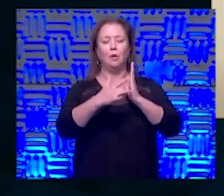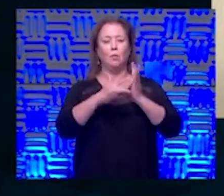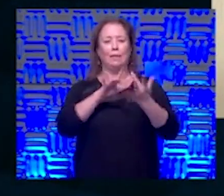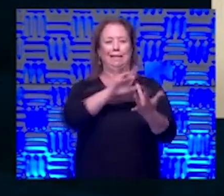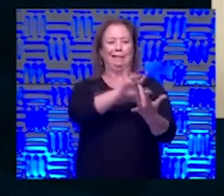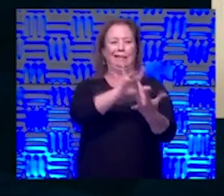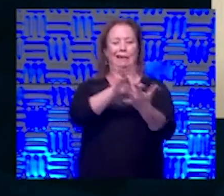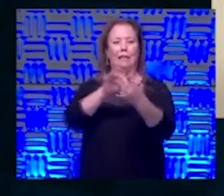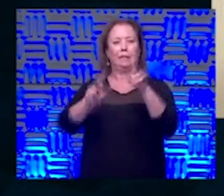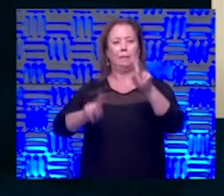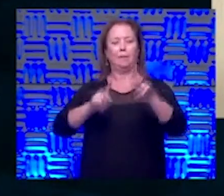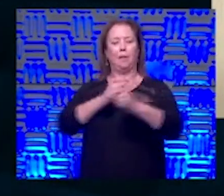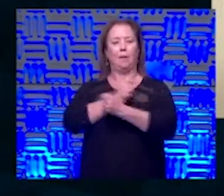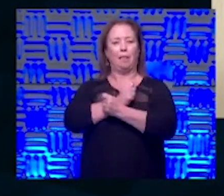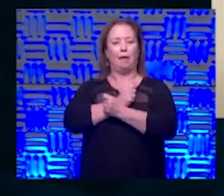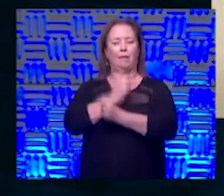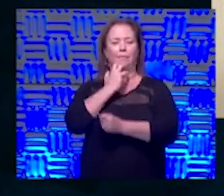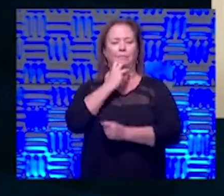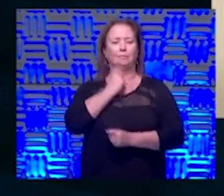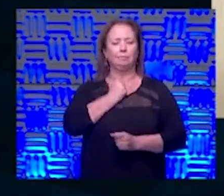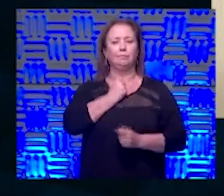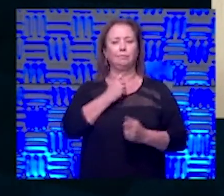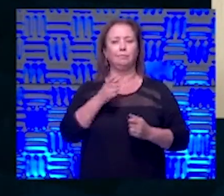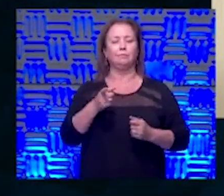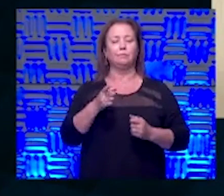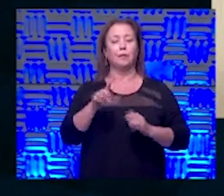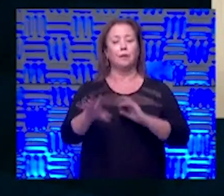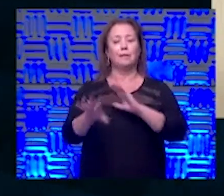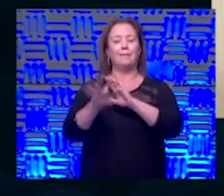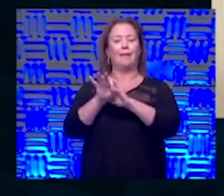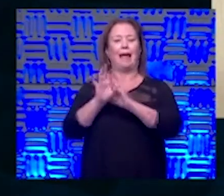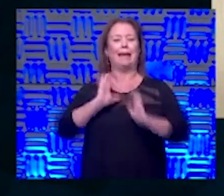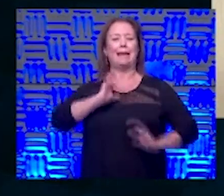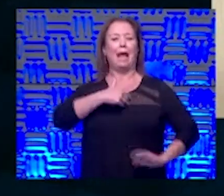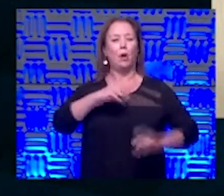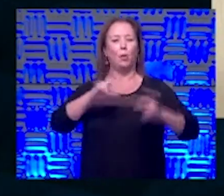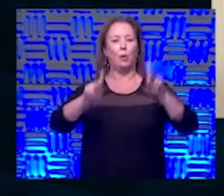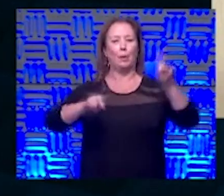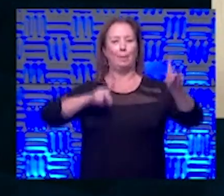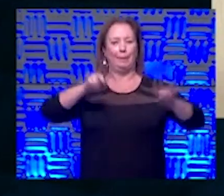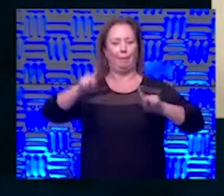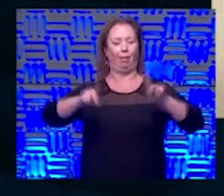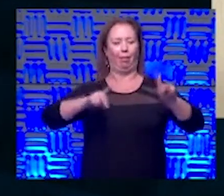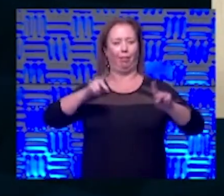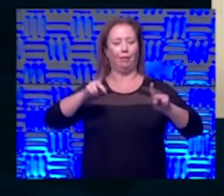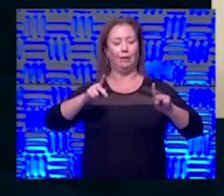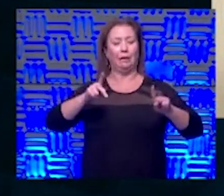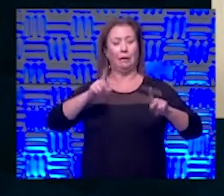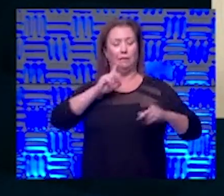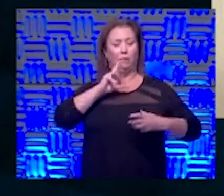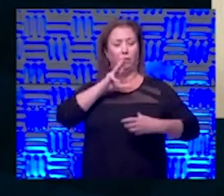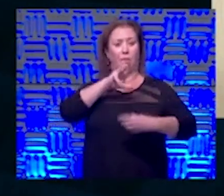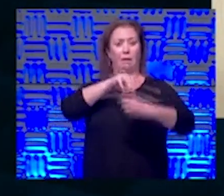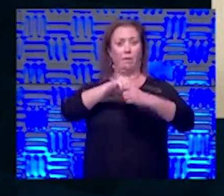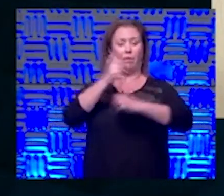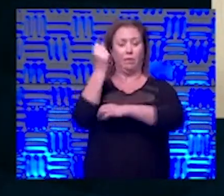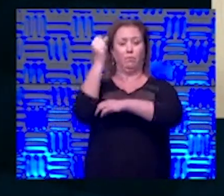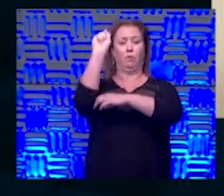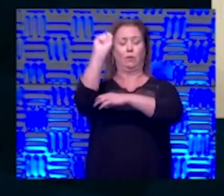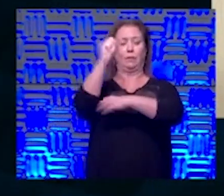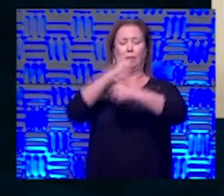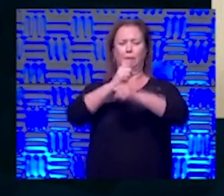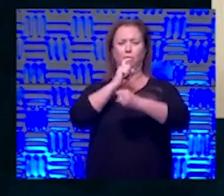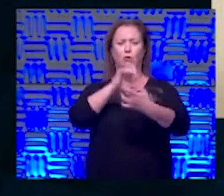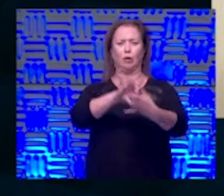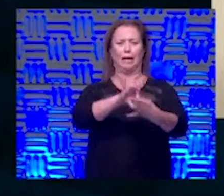to the people that we love and care about to find a village. So if you've been involved in any of the protests, to make sure you get some